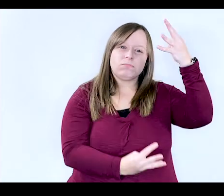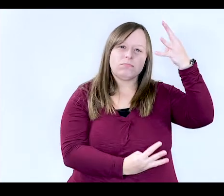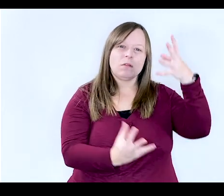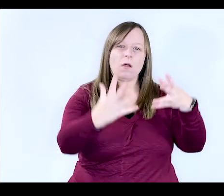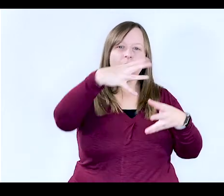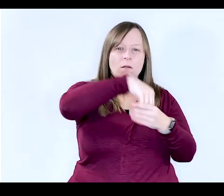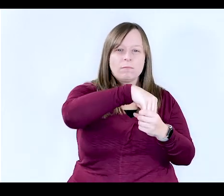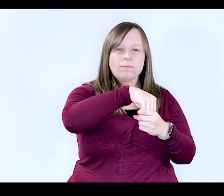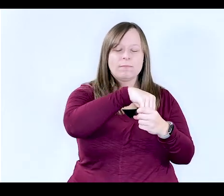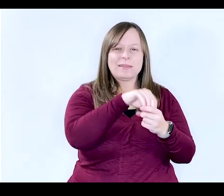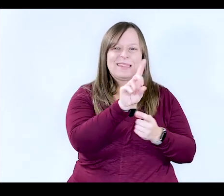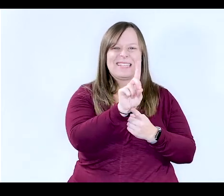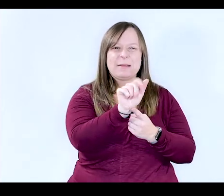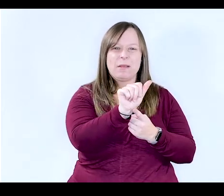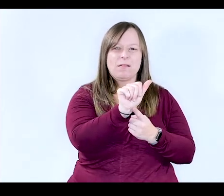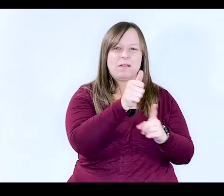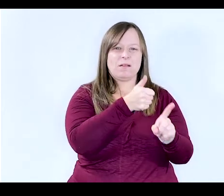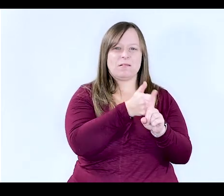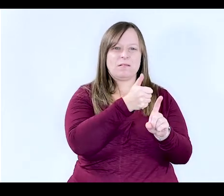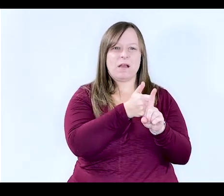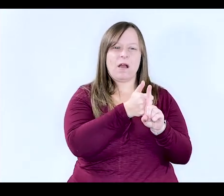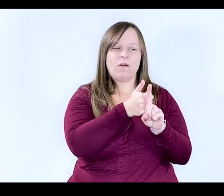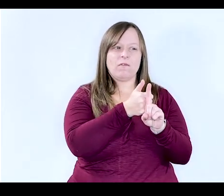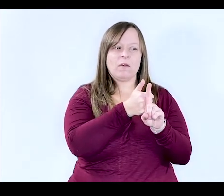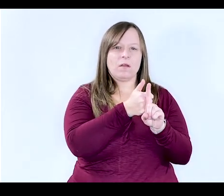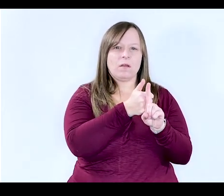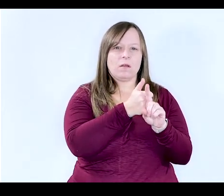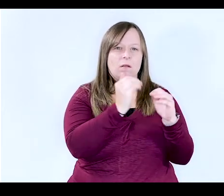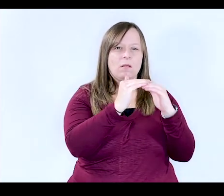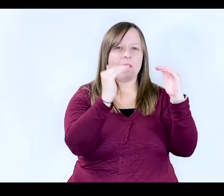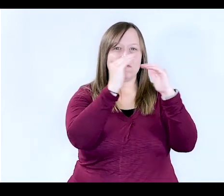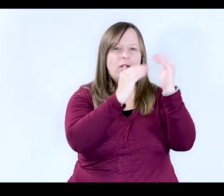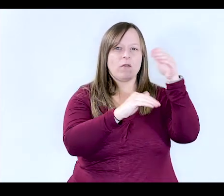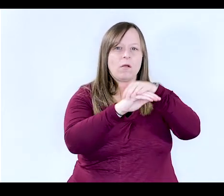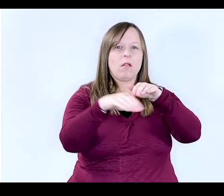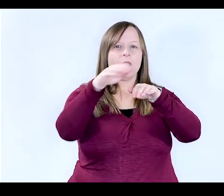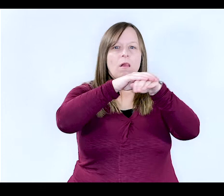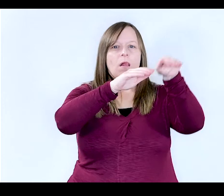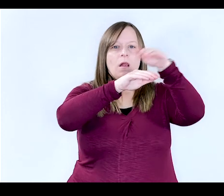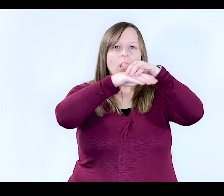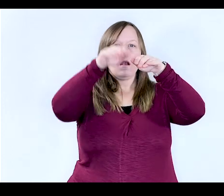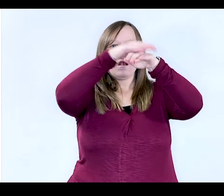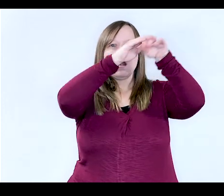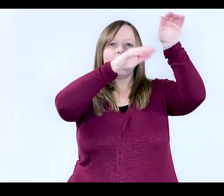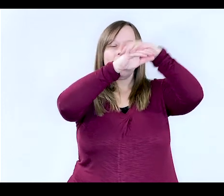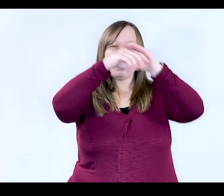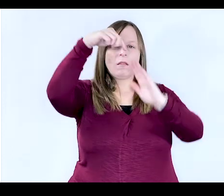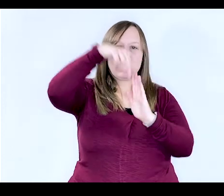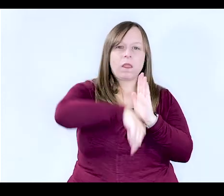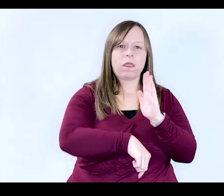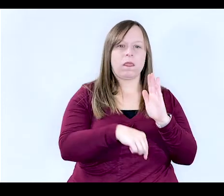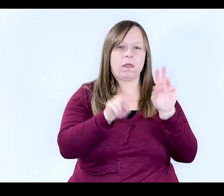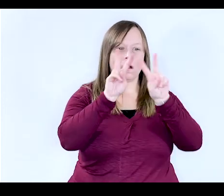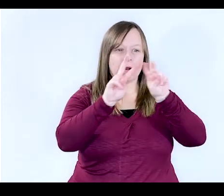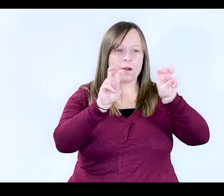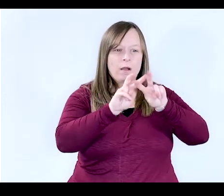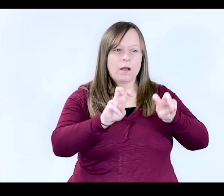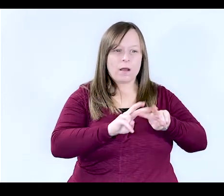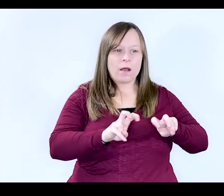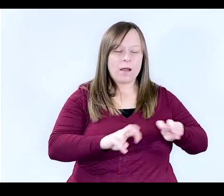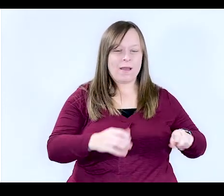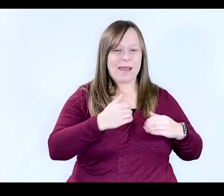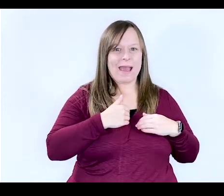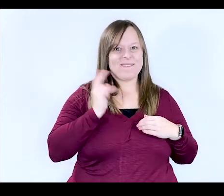reasons. Disability itself is such a multi-layered issue. And the fact is that when you